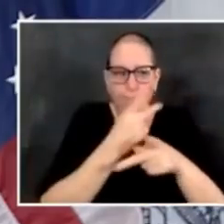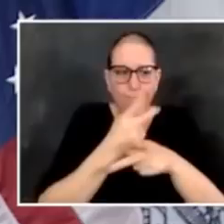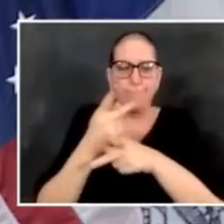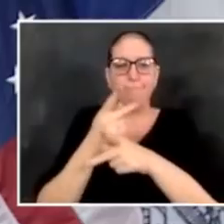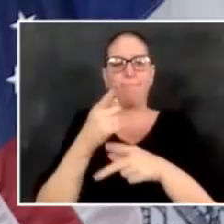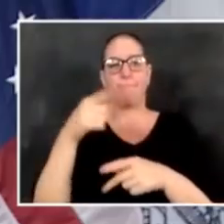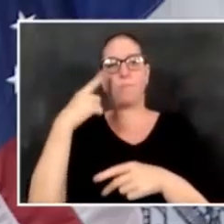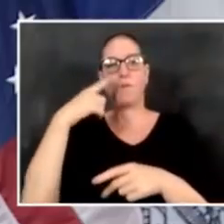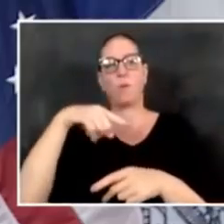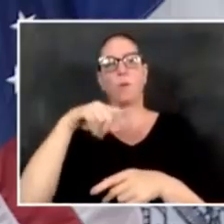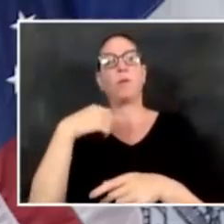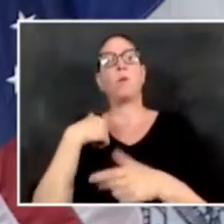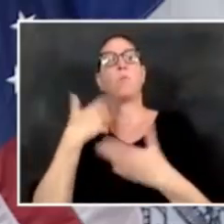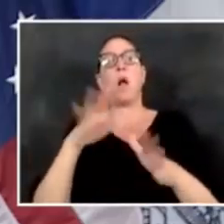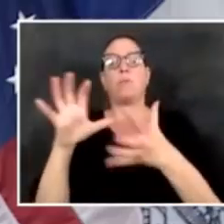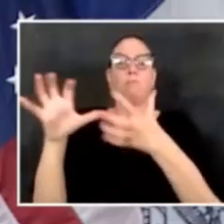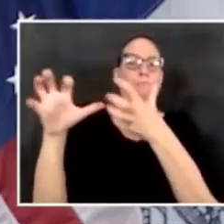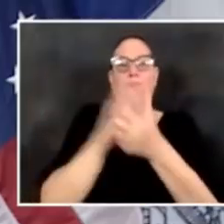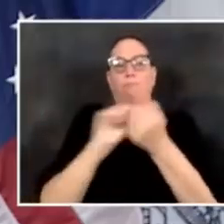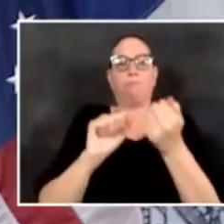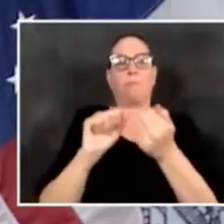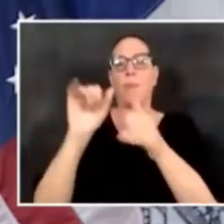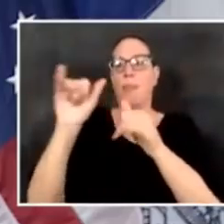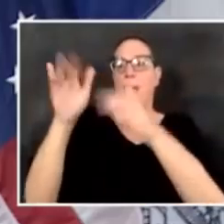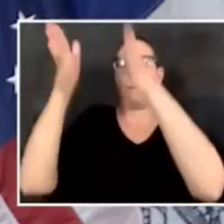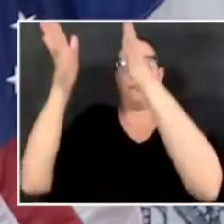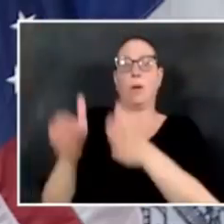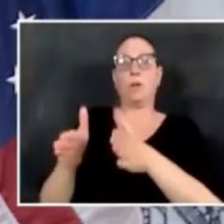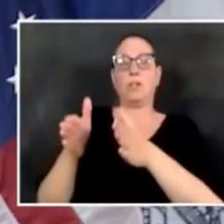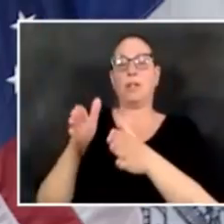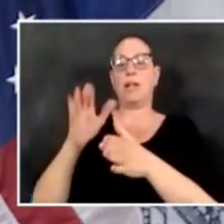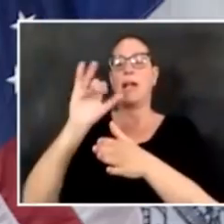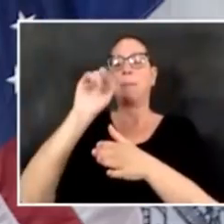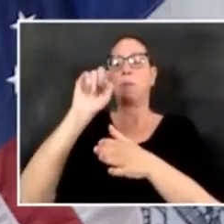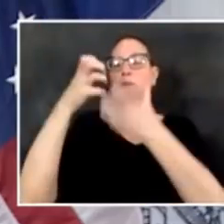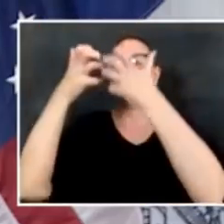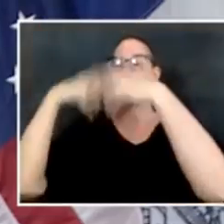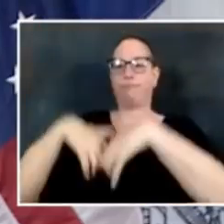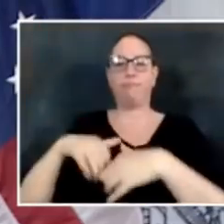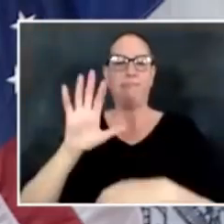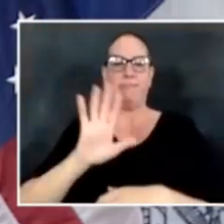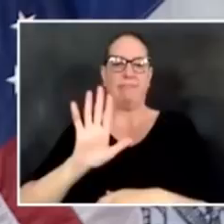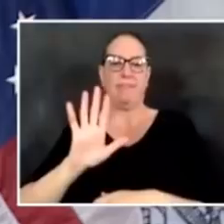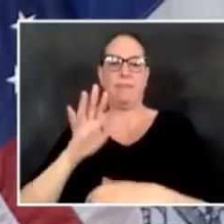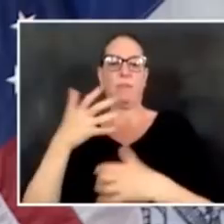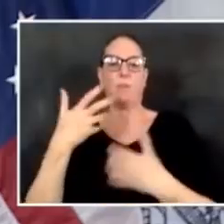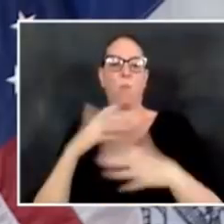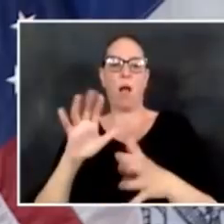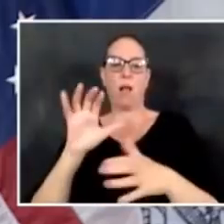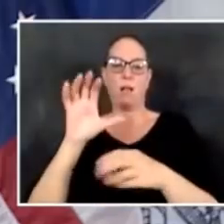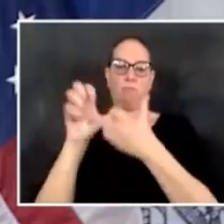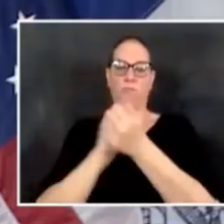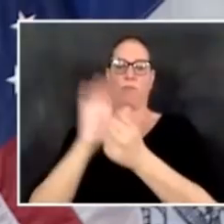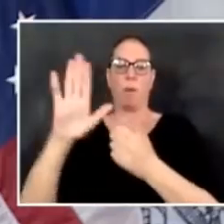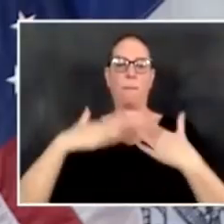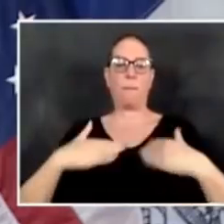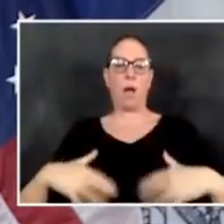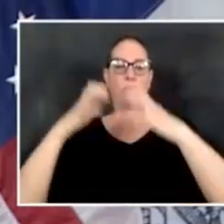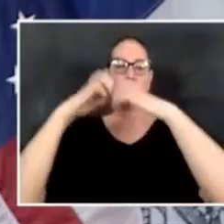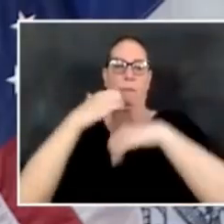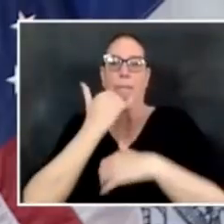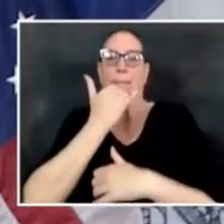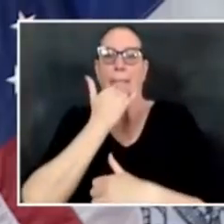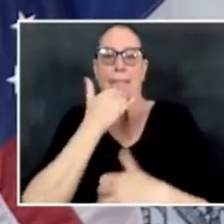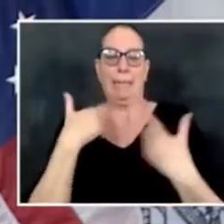influenza that there's always been a lot of promise to drugs that might modify the immune system, But when they're actually studied rigorously, where you